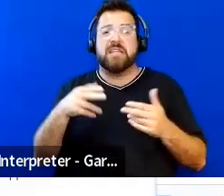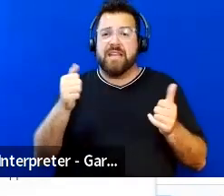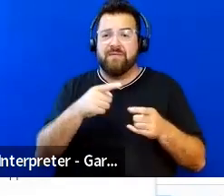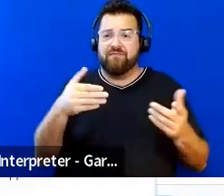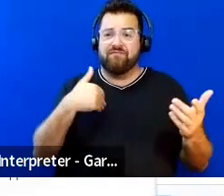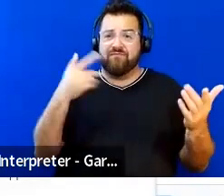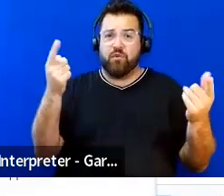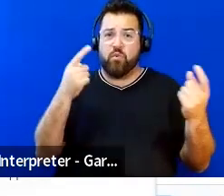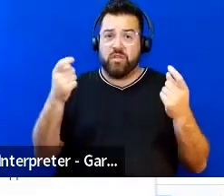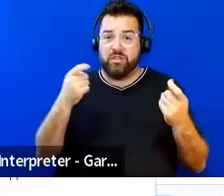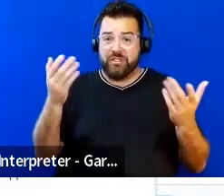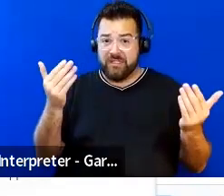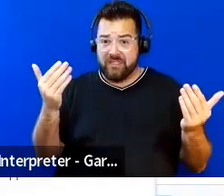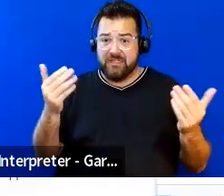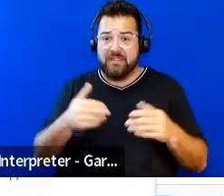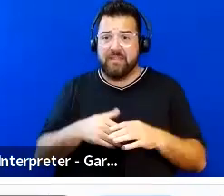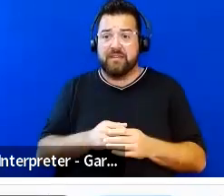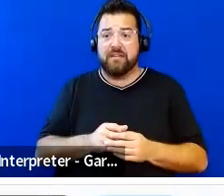questions?